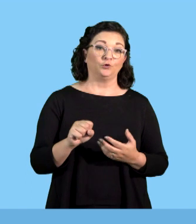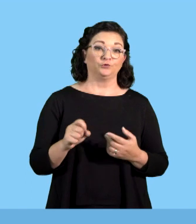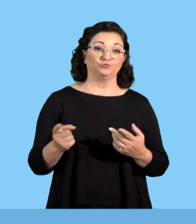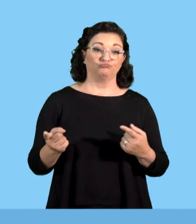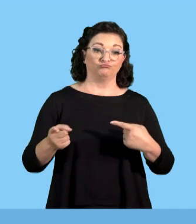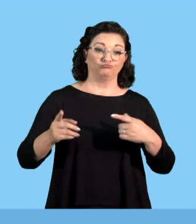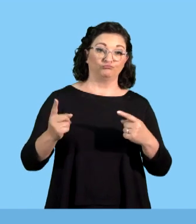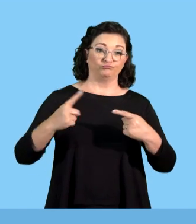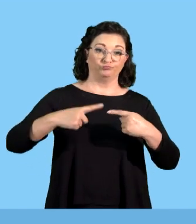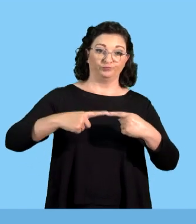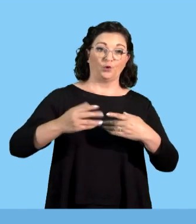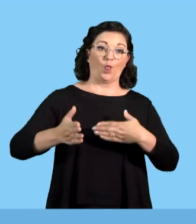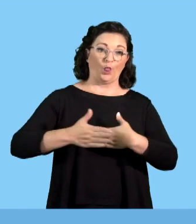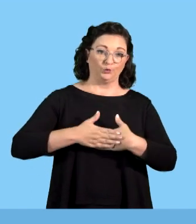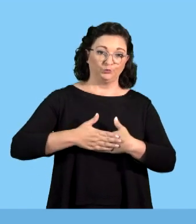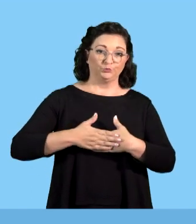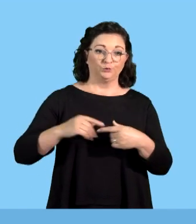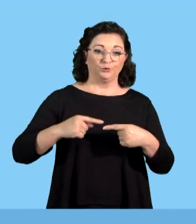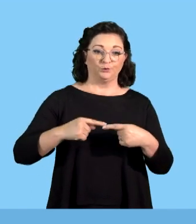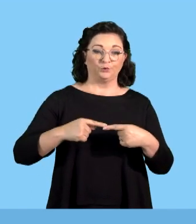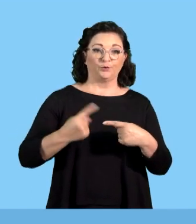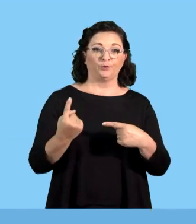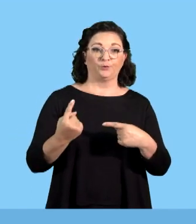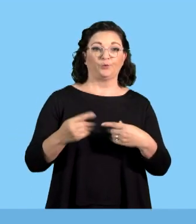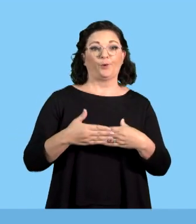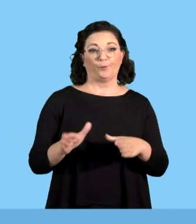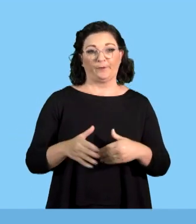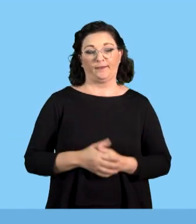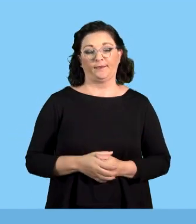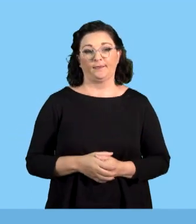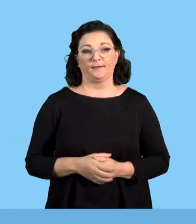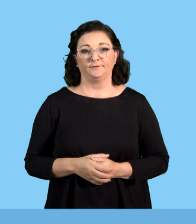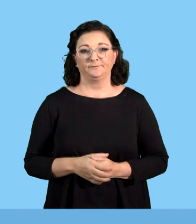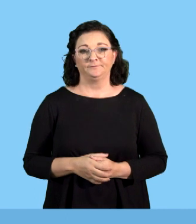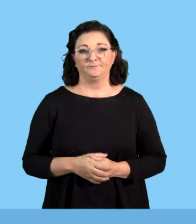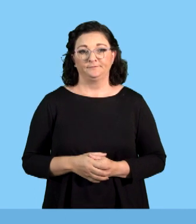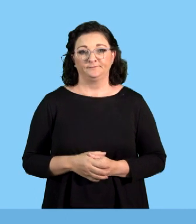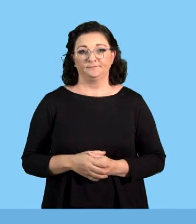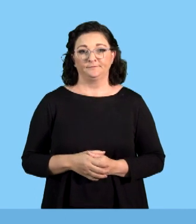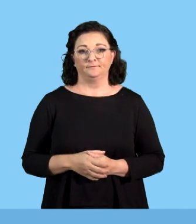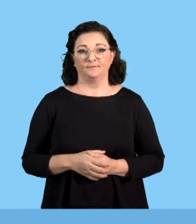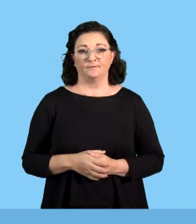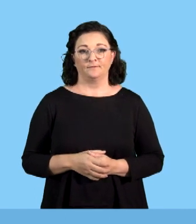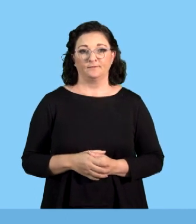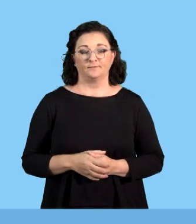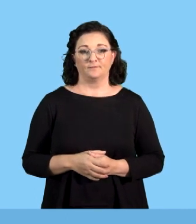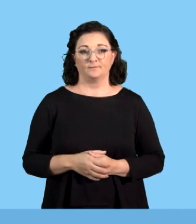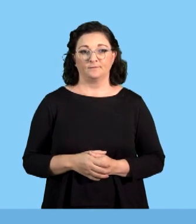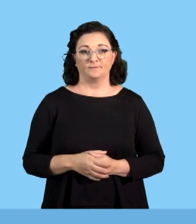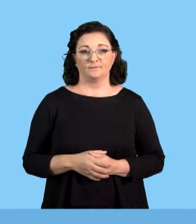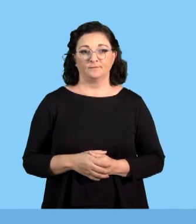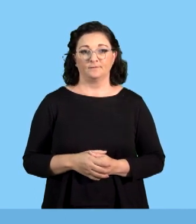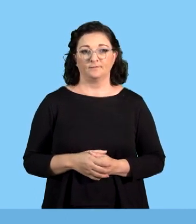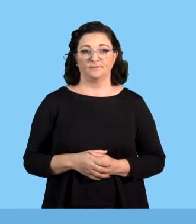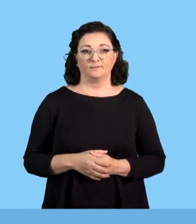symbol for a closed switch, this is going to be a closed switch, and the first one at the top, because as you can see, there's an opening between the wires, then that is going to be